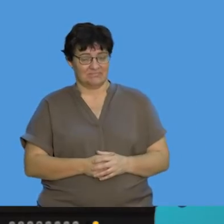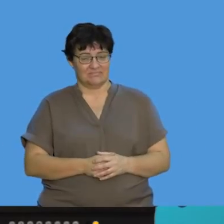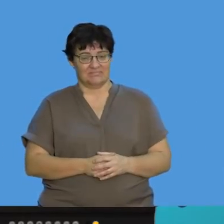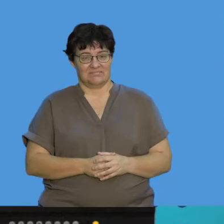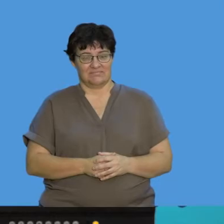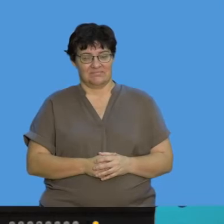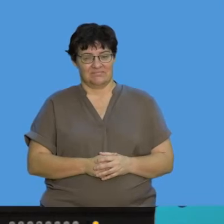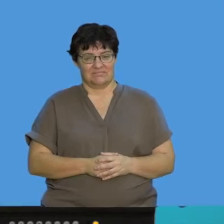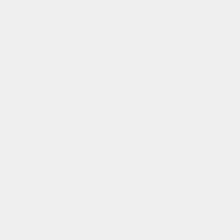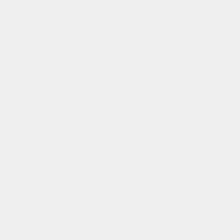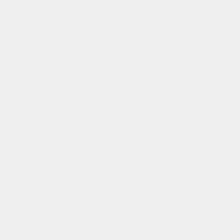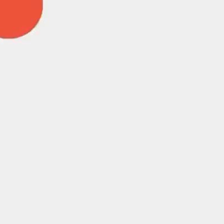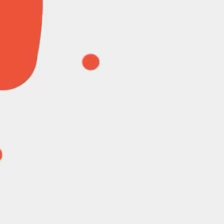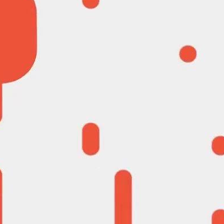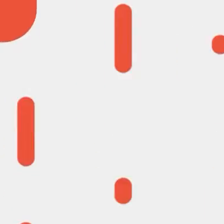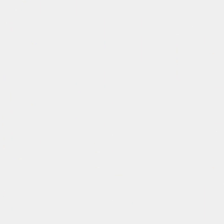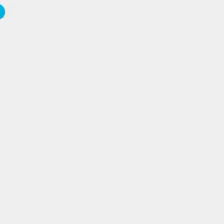tuned.